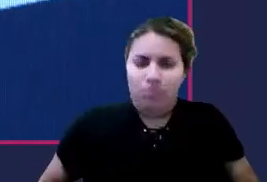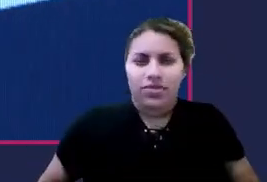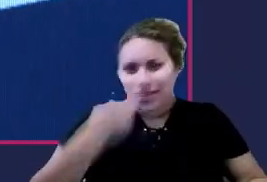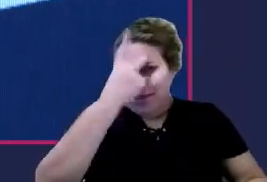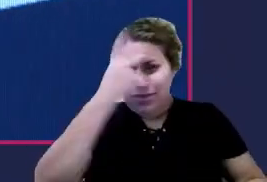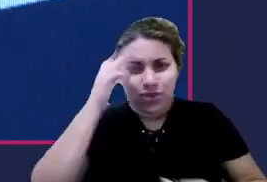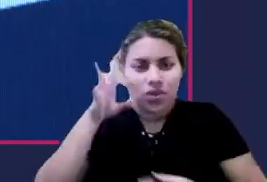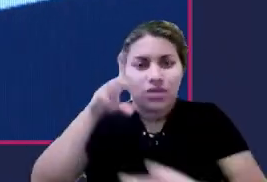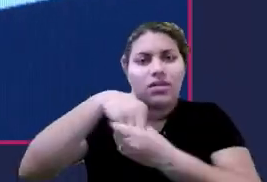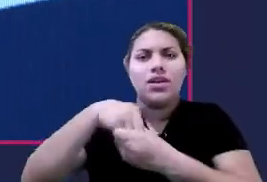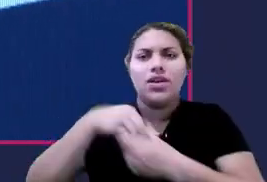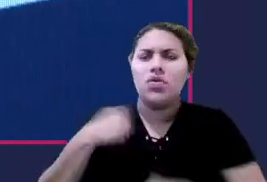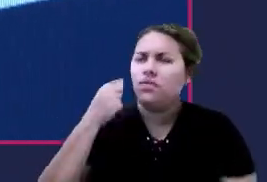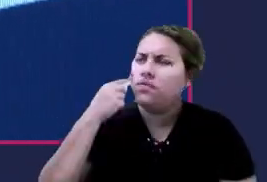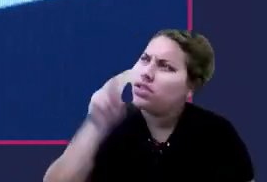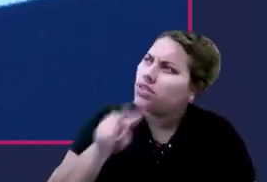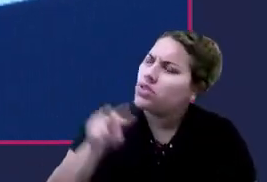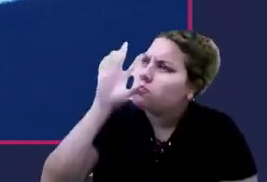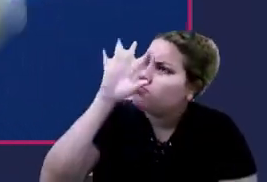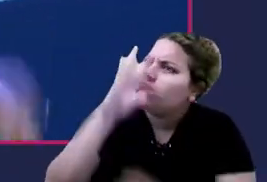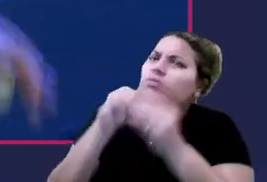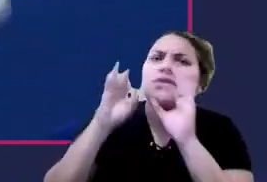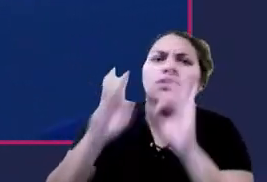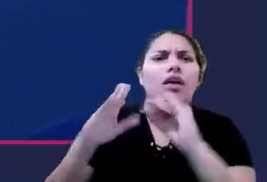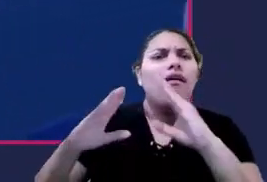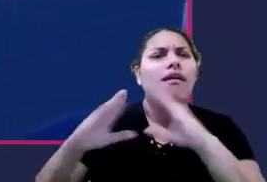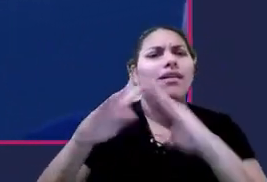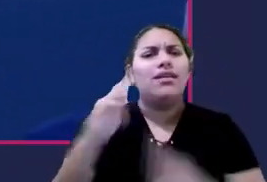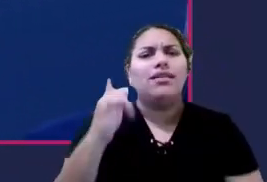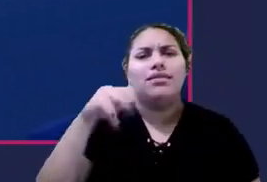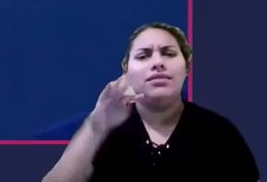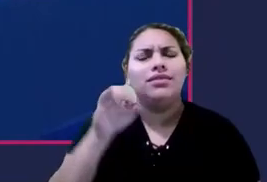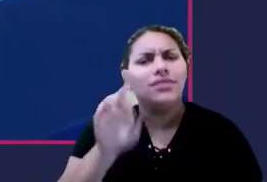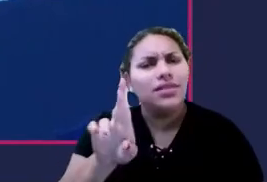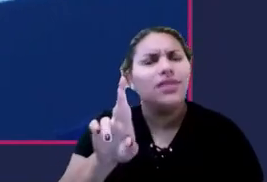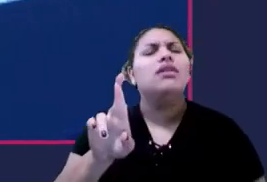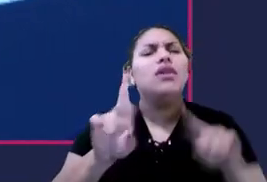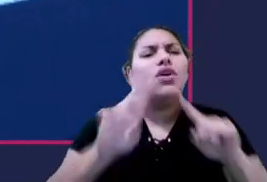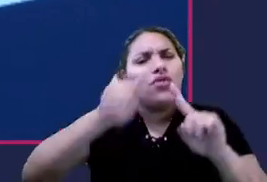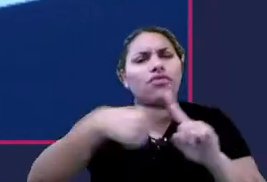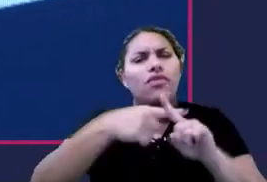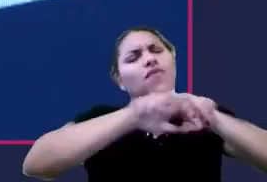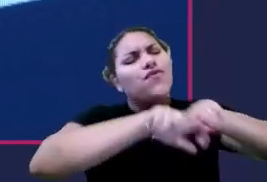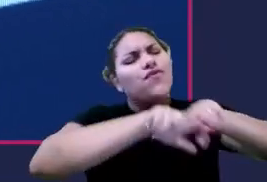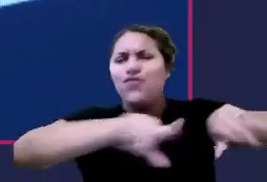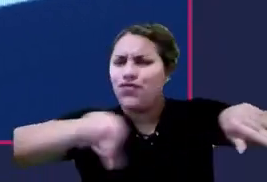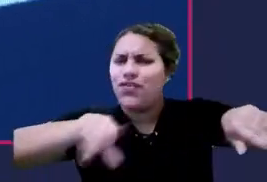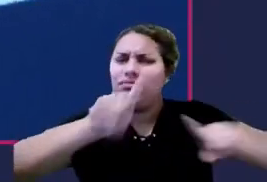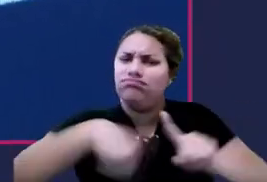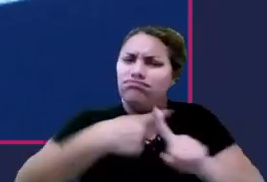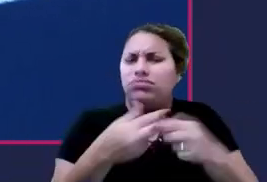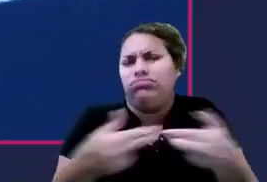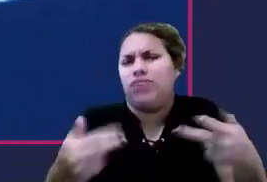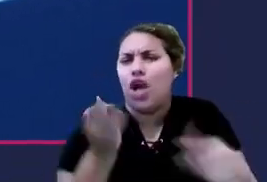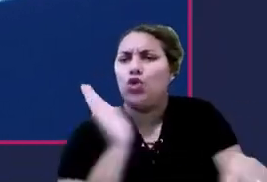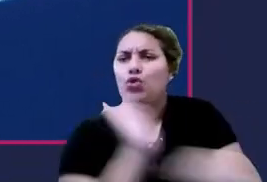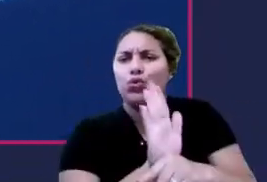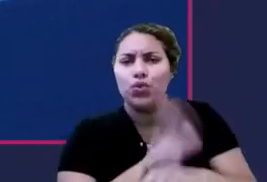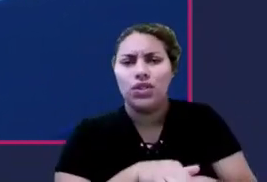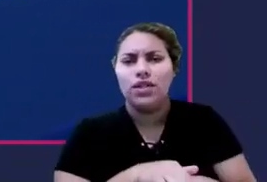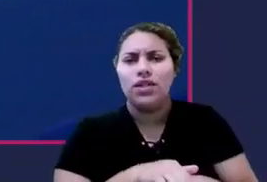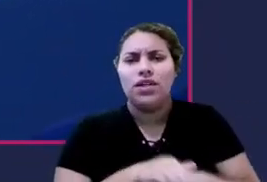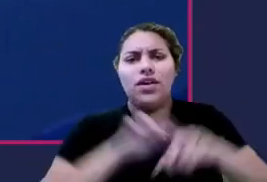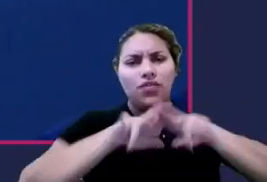embracing and taking care of people, which I see from Casa Hunter. And if you know my work, you know